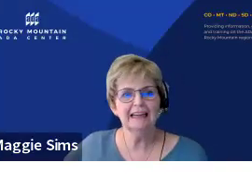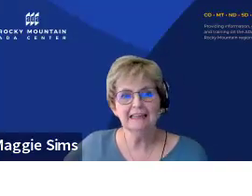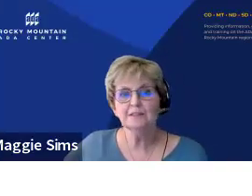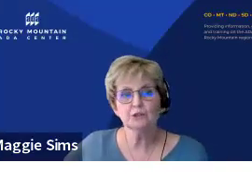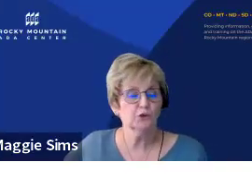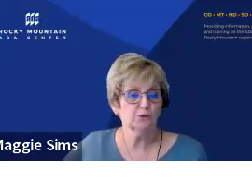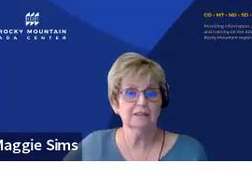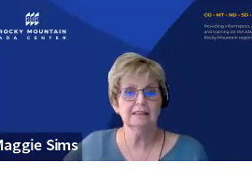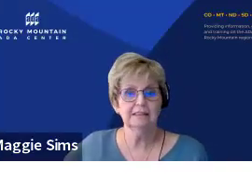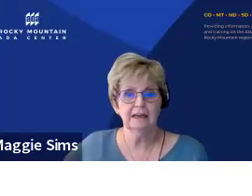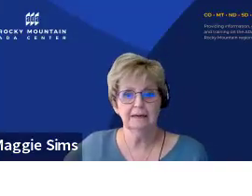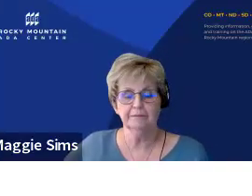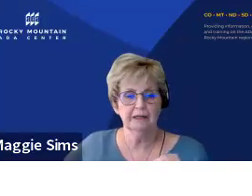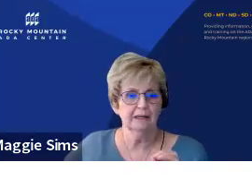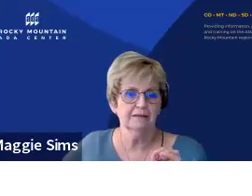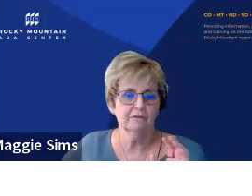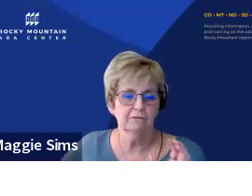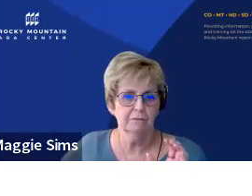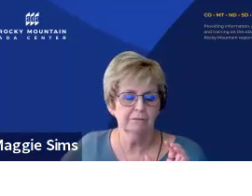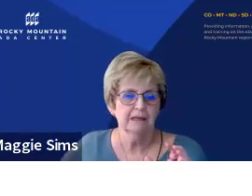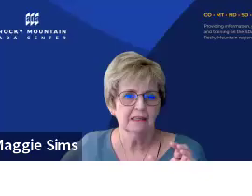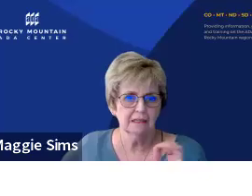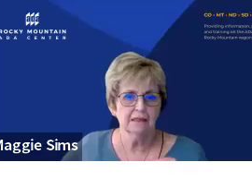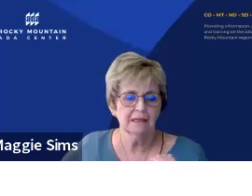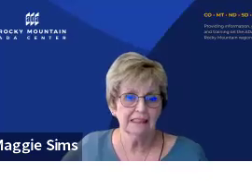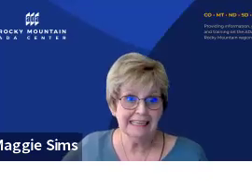but the answers are really